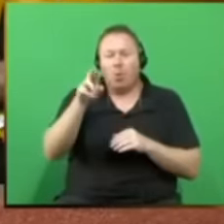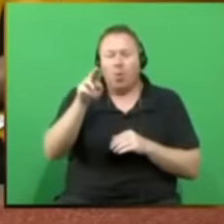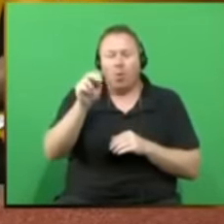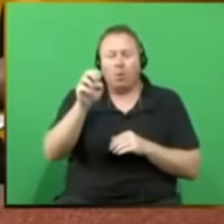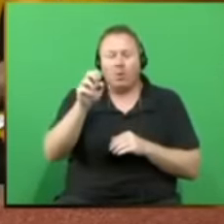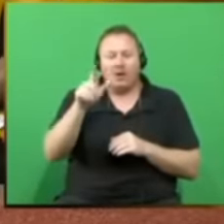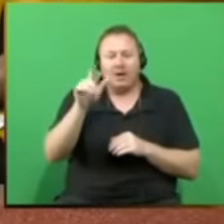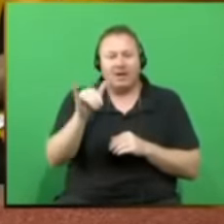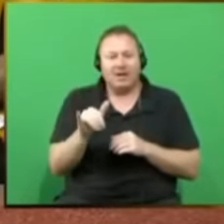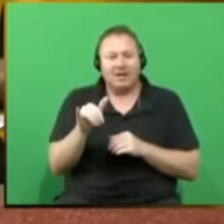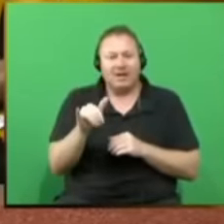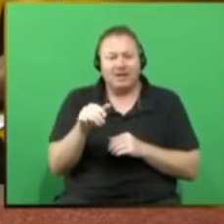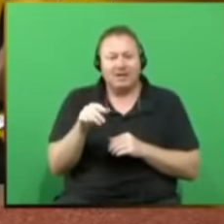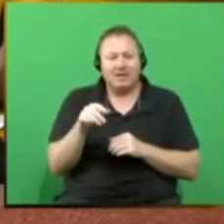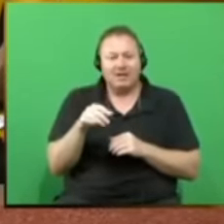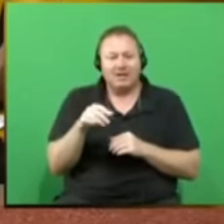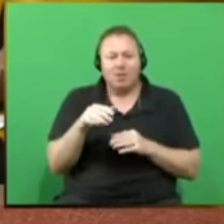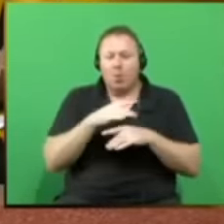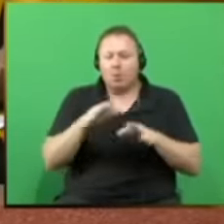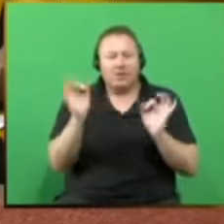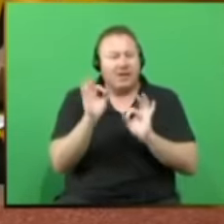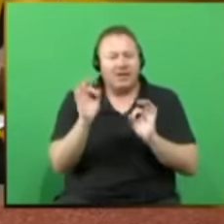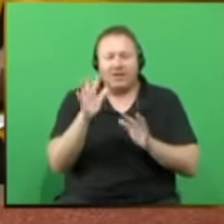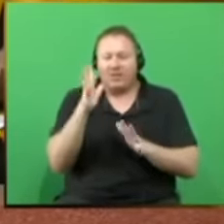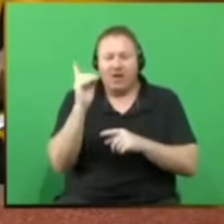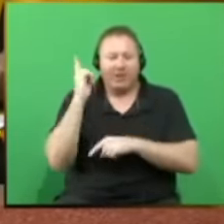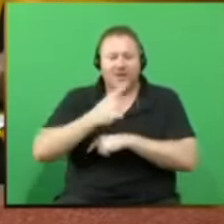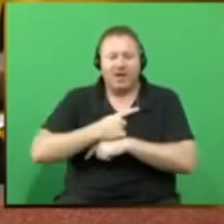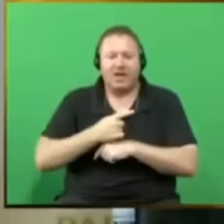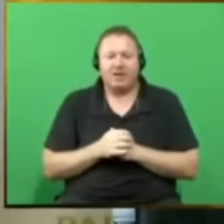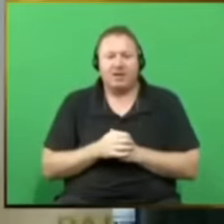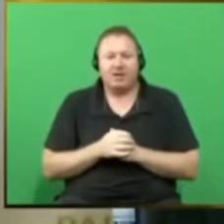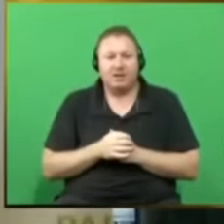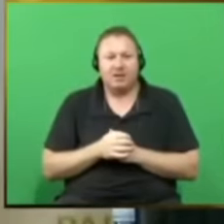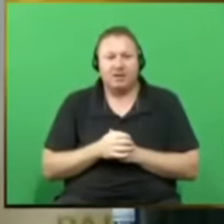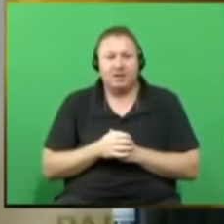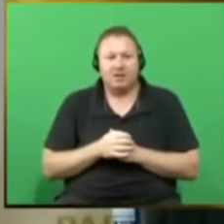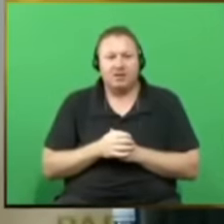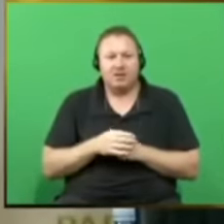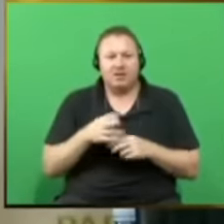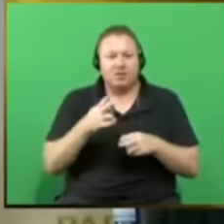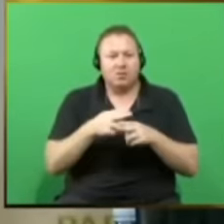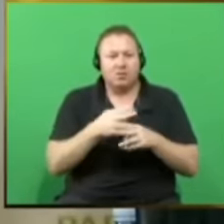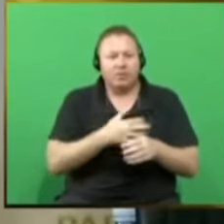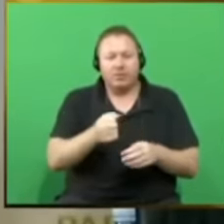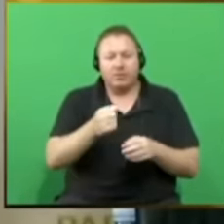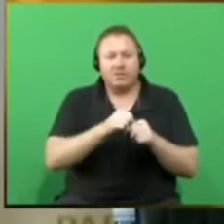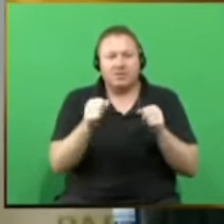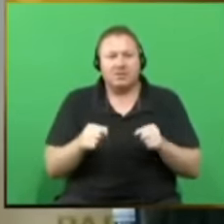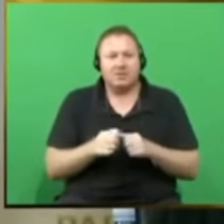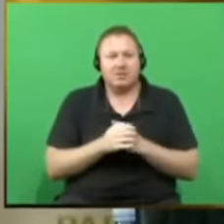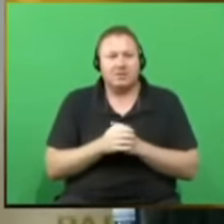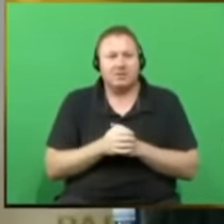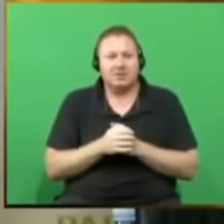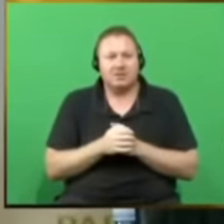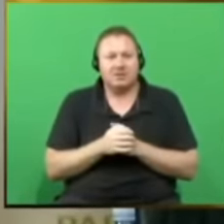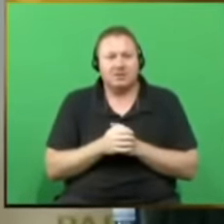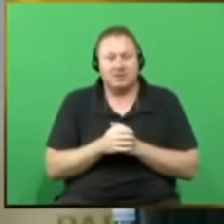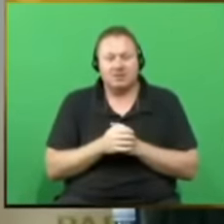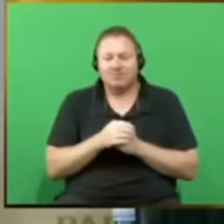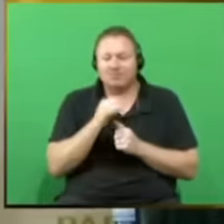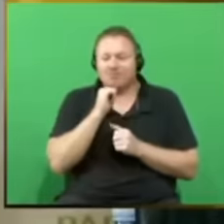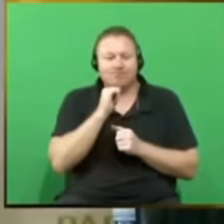water. They haven't had water for 5 days. They haven't got sewage systems. The hospital is picking up more and more diarrhea